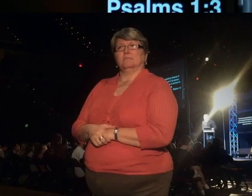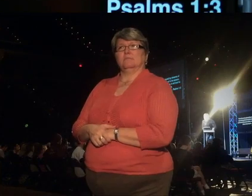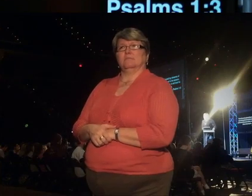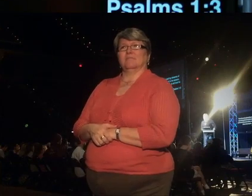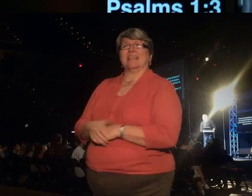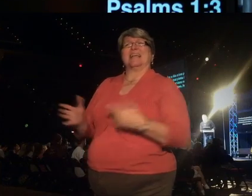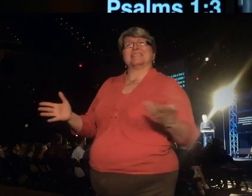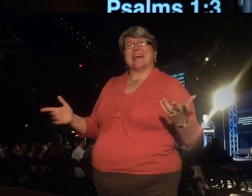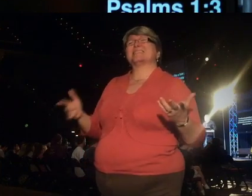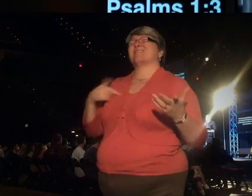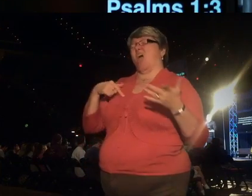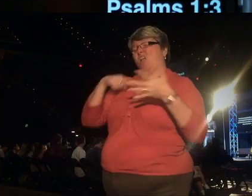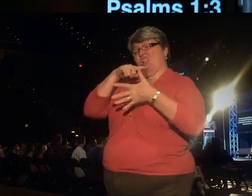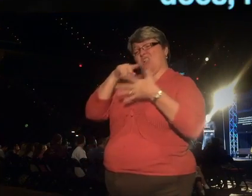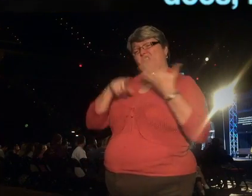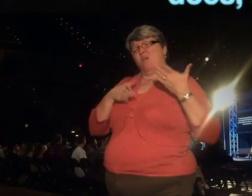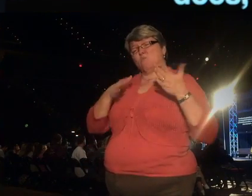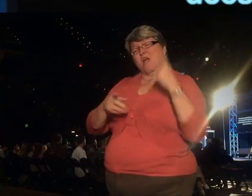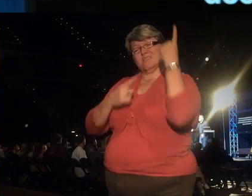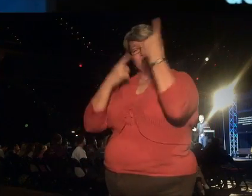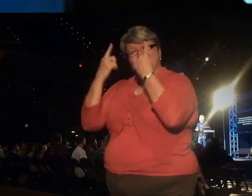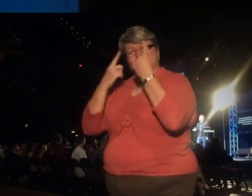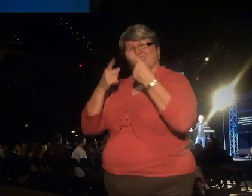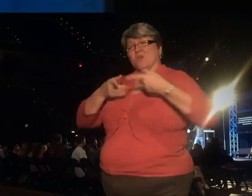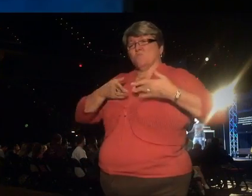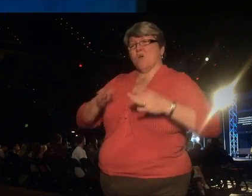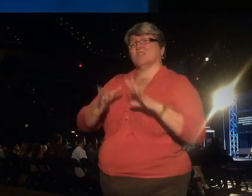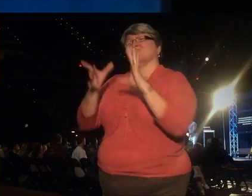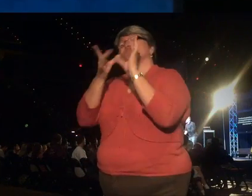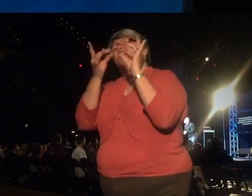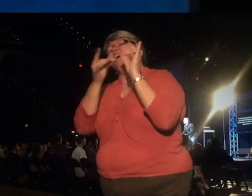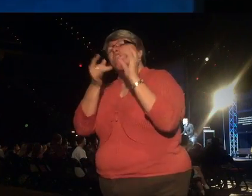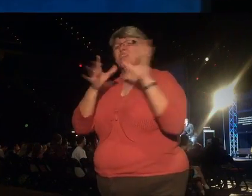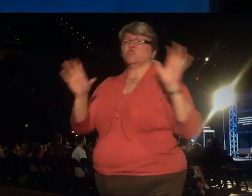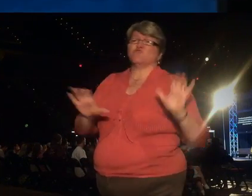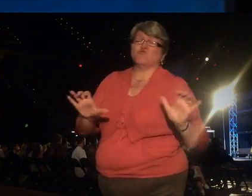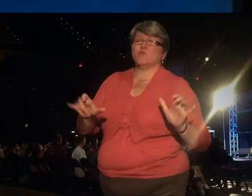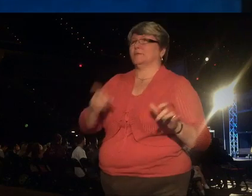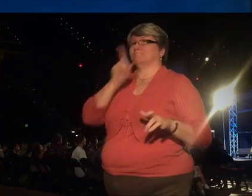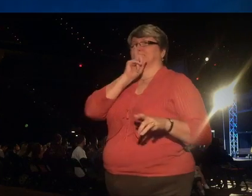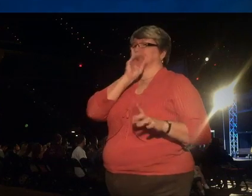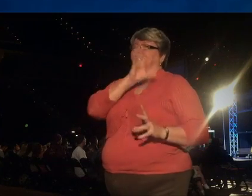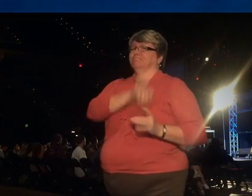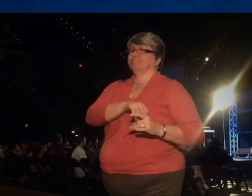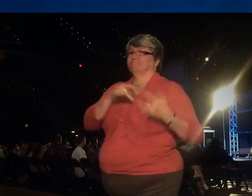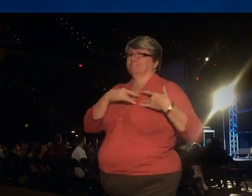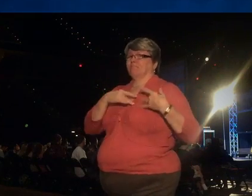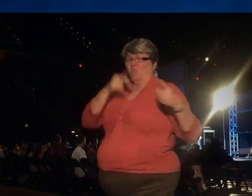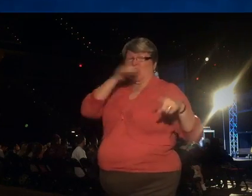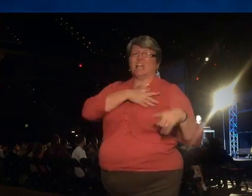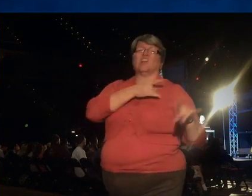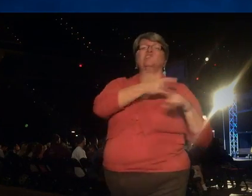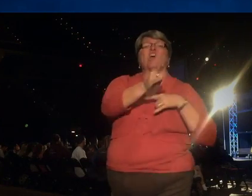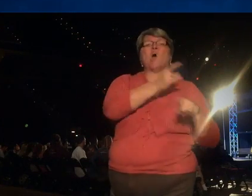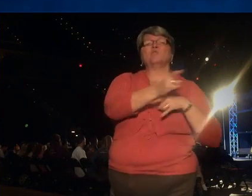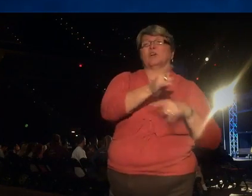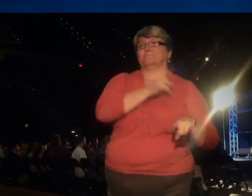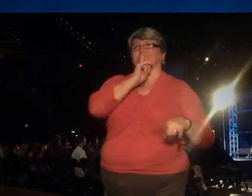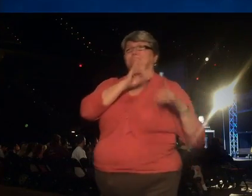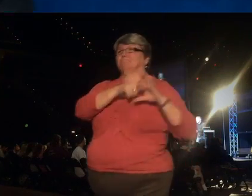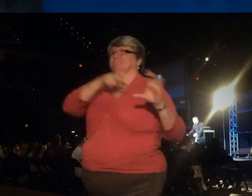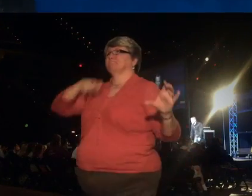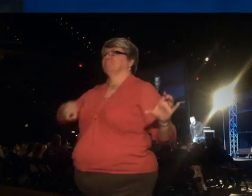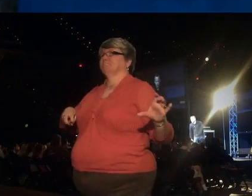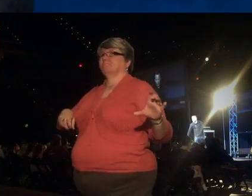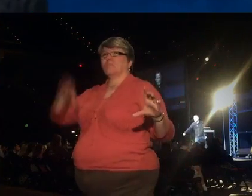are ways of thinking, ways of talking, ways of doing things. I will not do it. And if all the guys are joking like that, I won't. If all the boys were